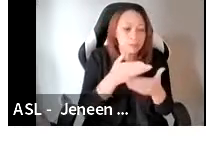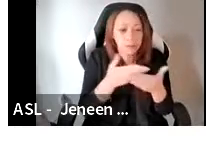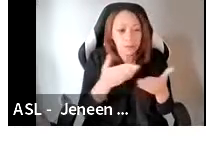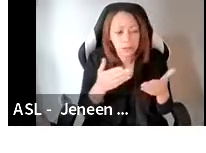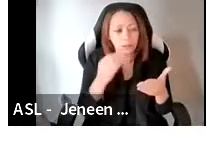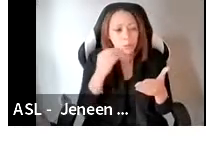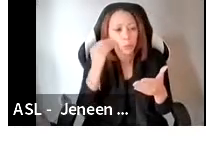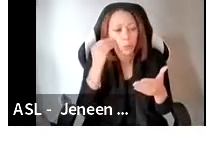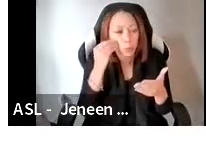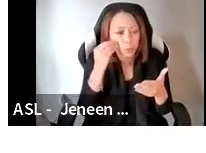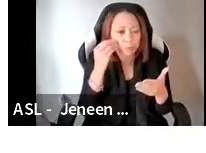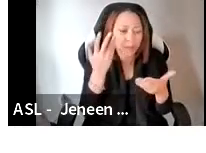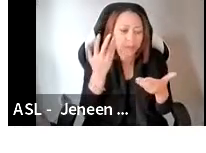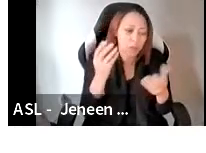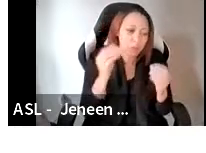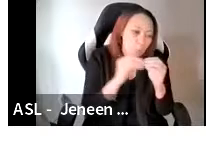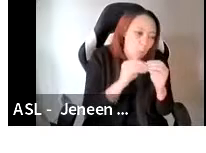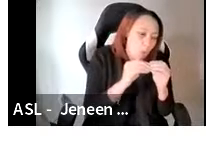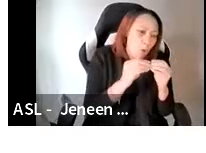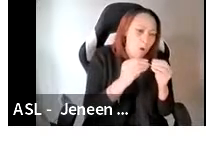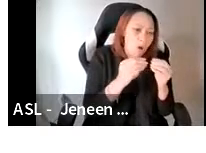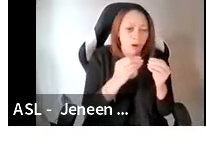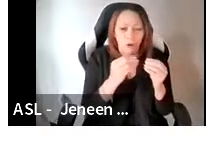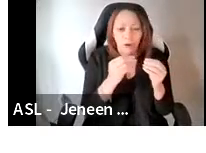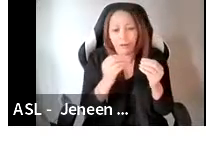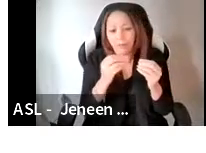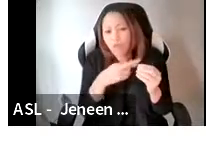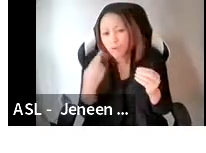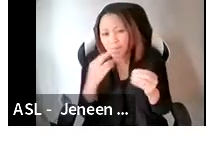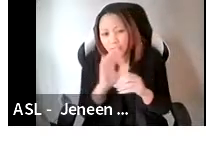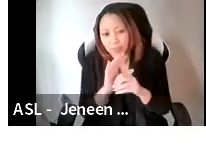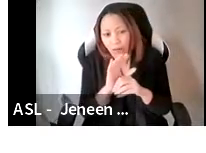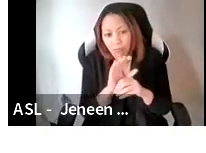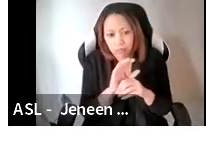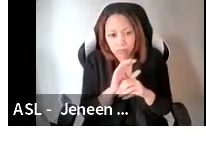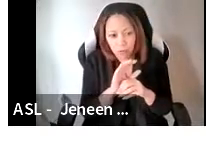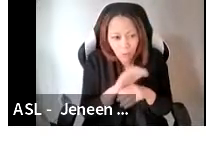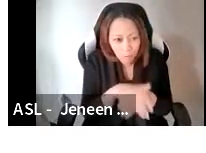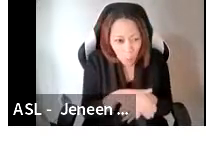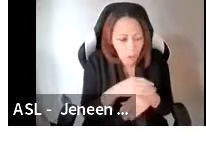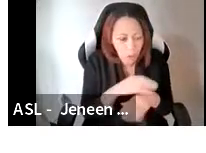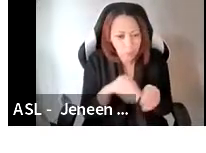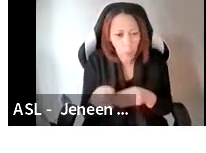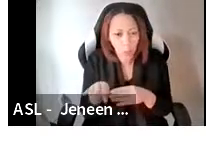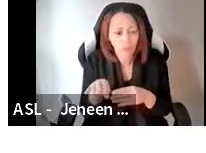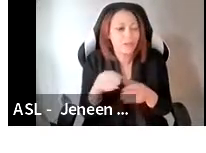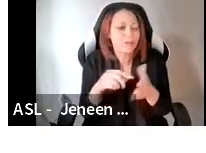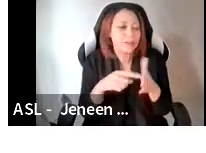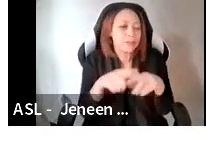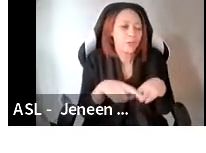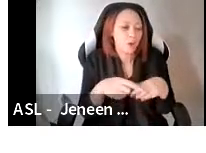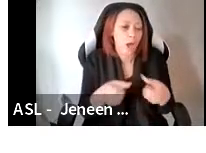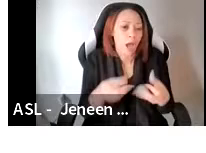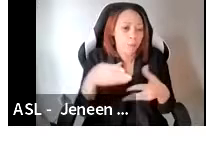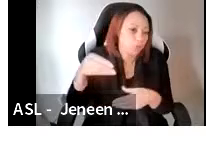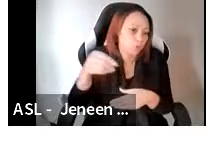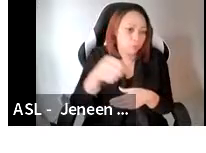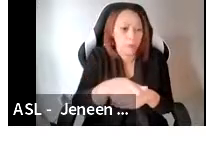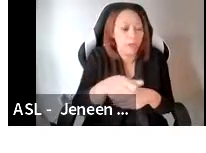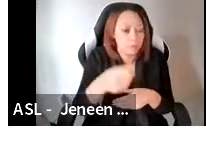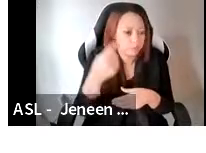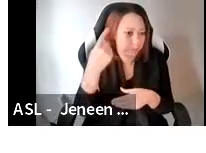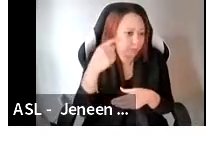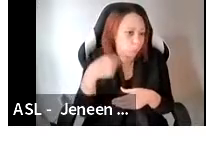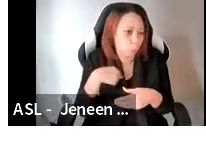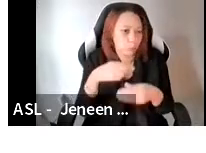risk of being forced to move. Like, for example, how much of your income you spend on rent, which is called rent burden.